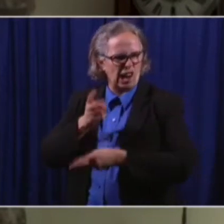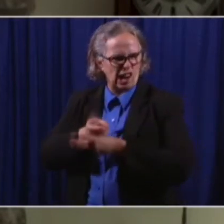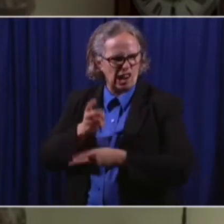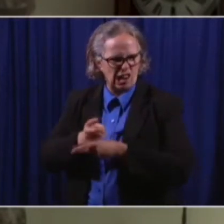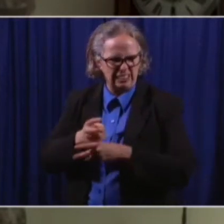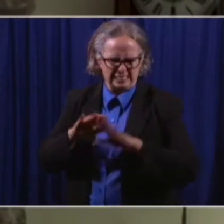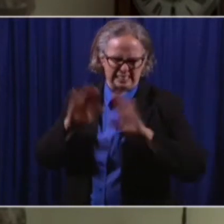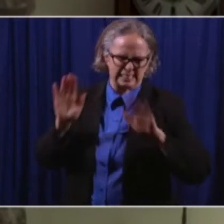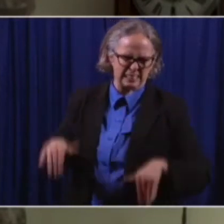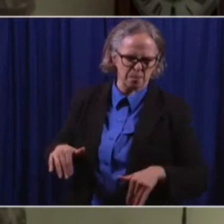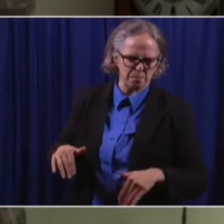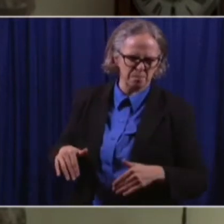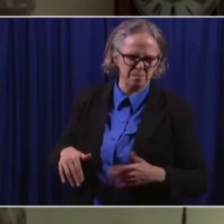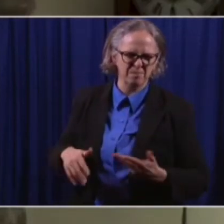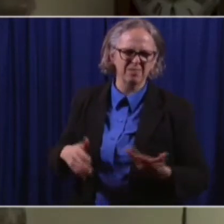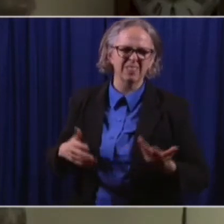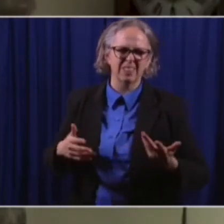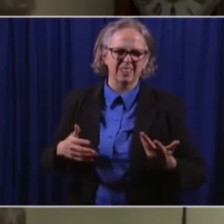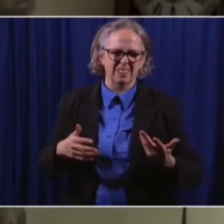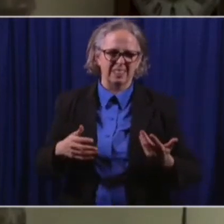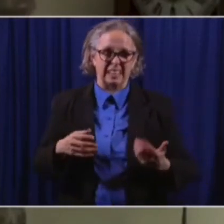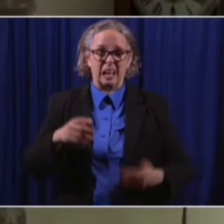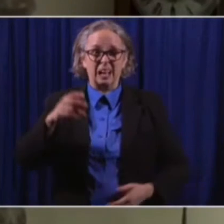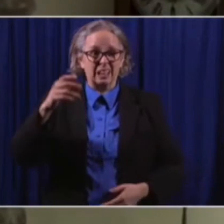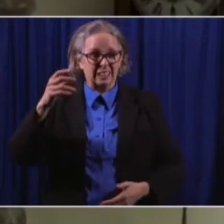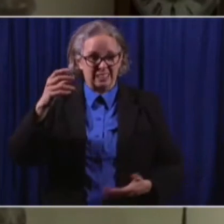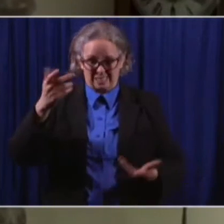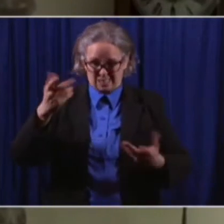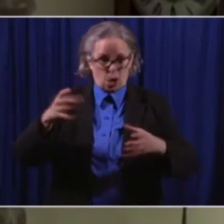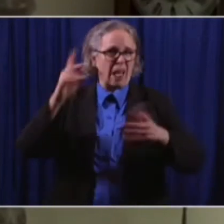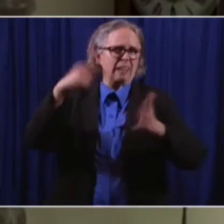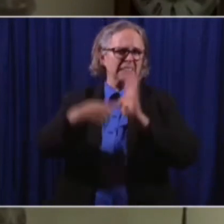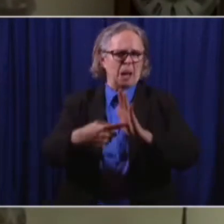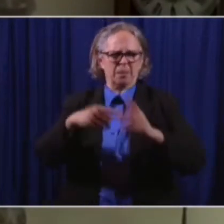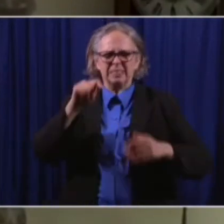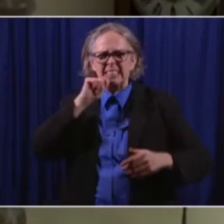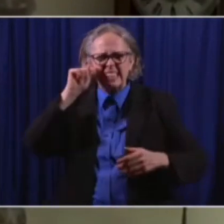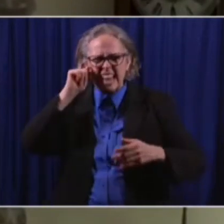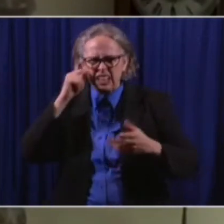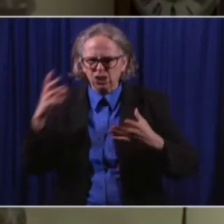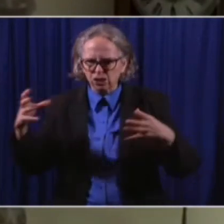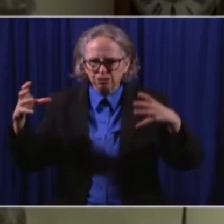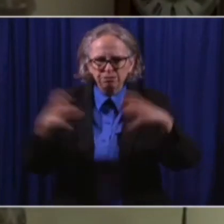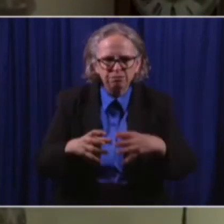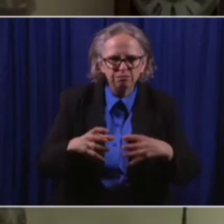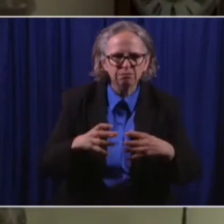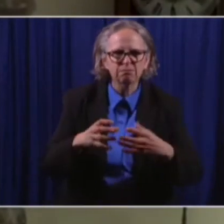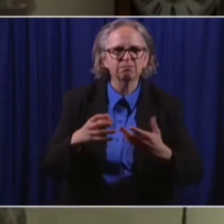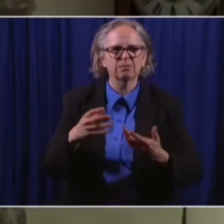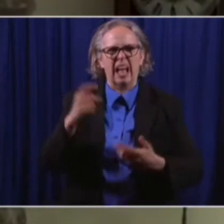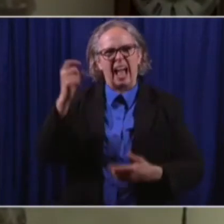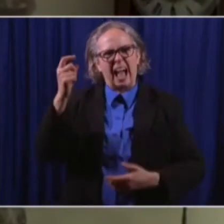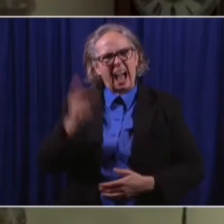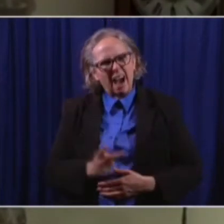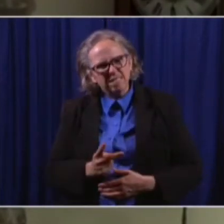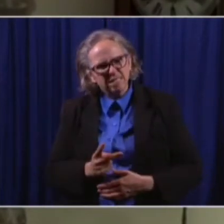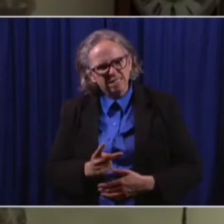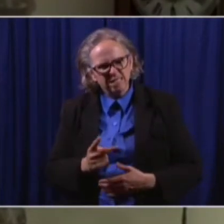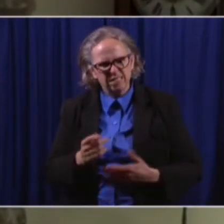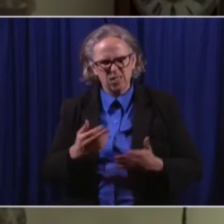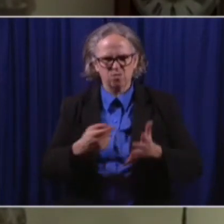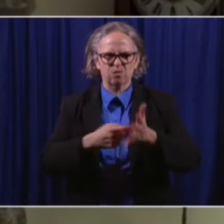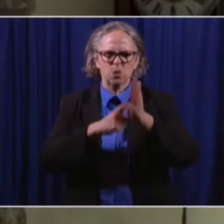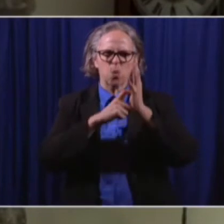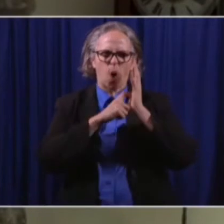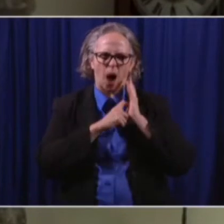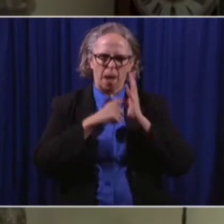care over the age of 15 live in a residential treatment center. Children's experiences leading up to and in the